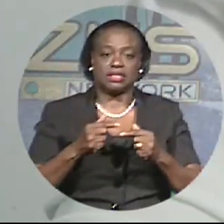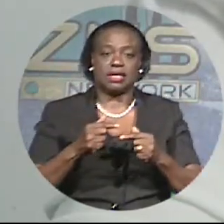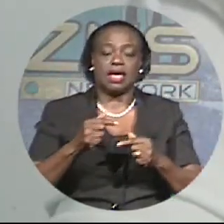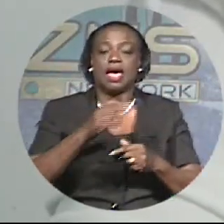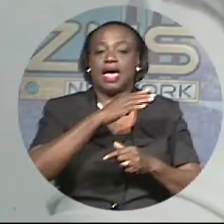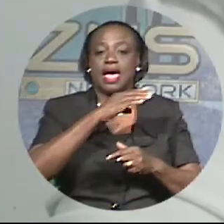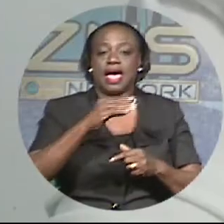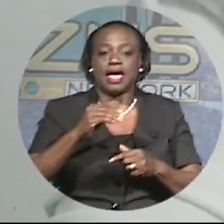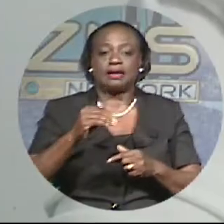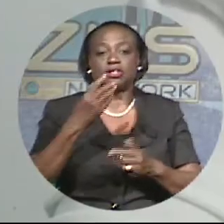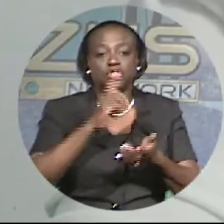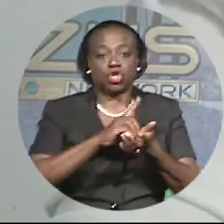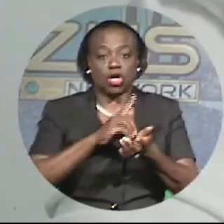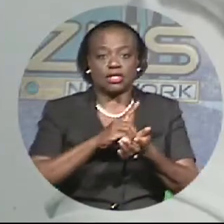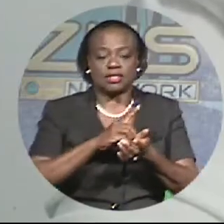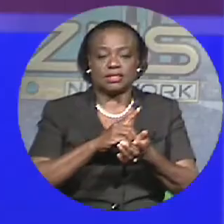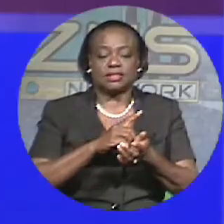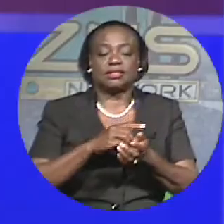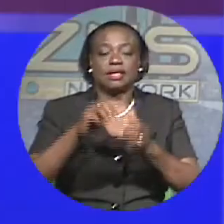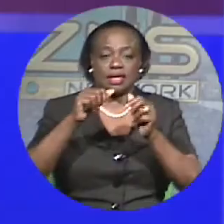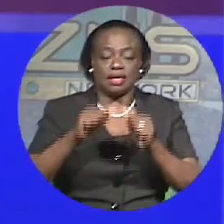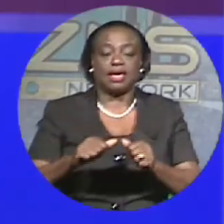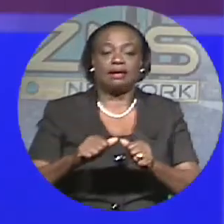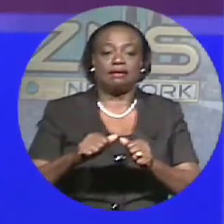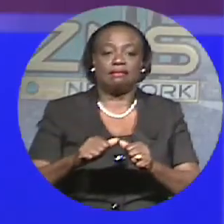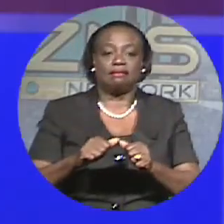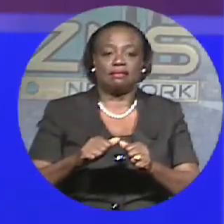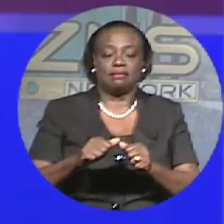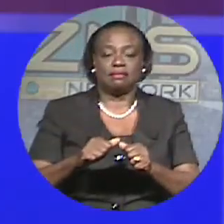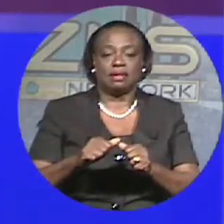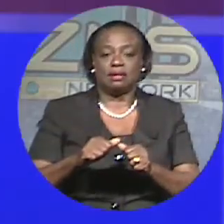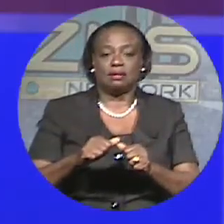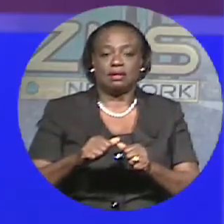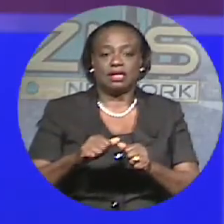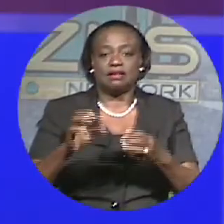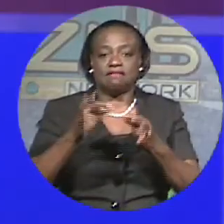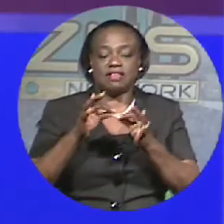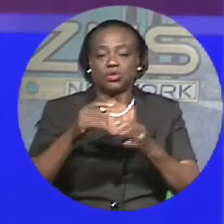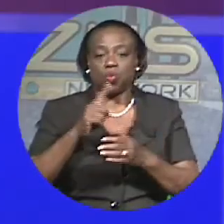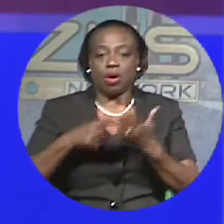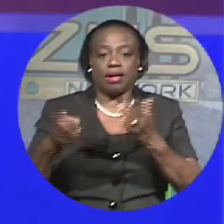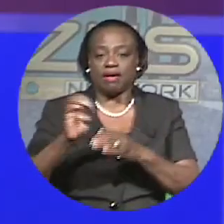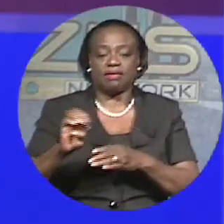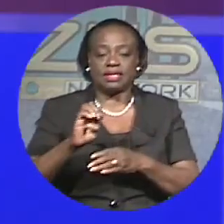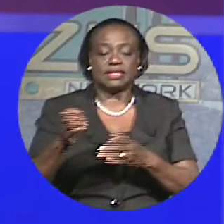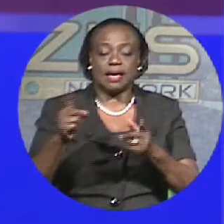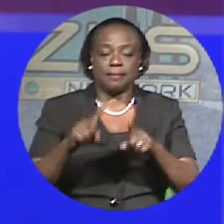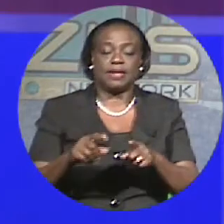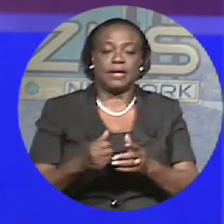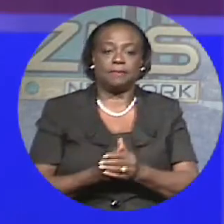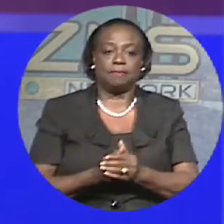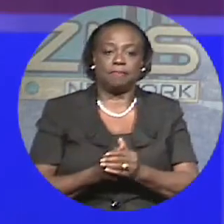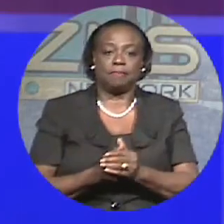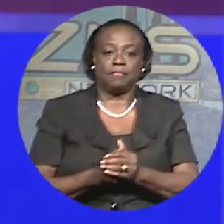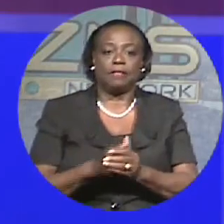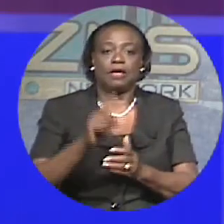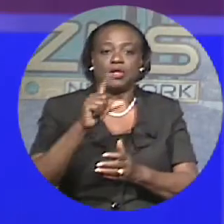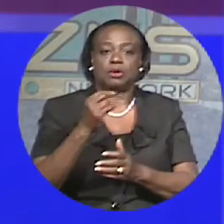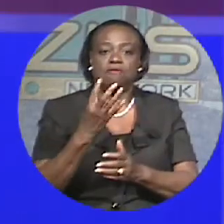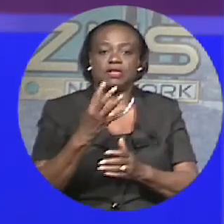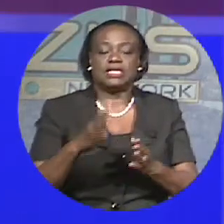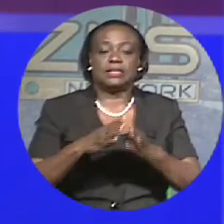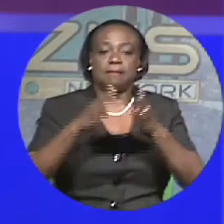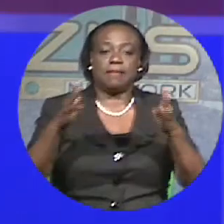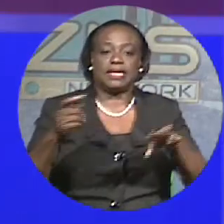handling any challenges that may arise. 2014 has been a big year so far for swimming in the Bahamas. We won our first